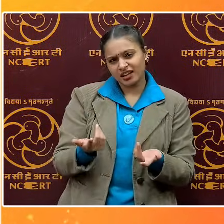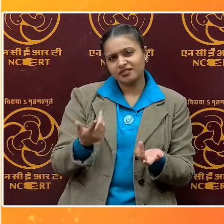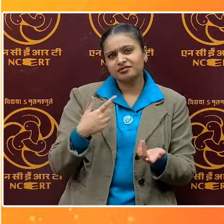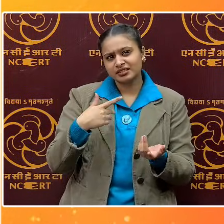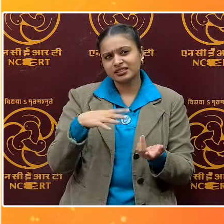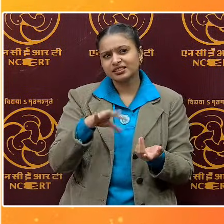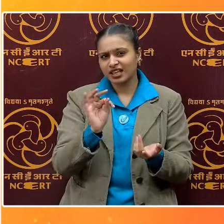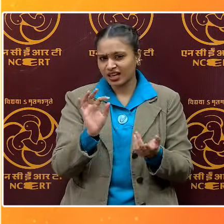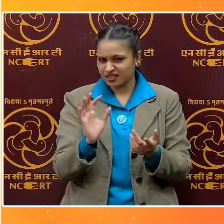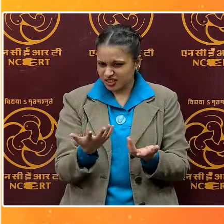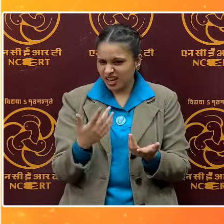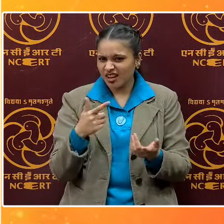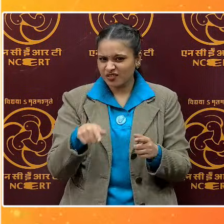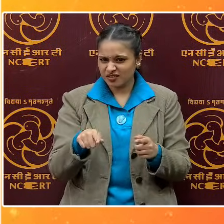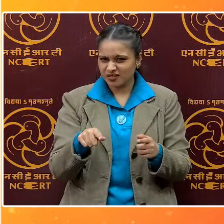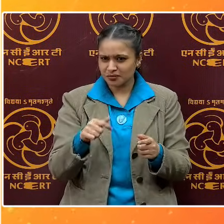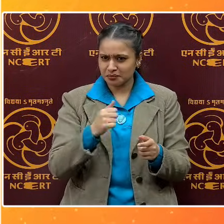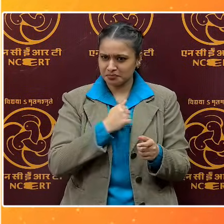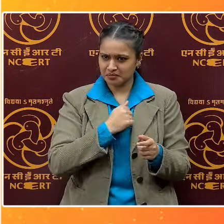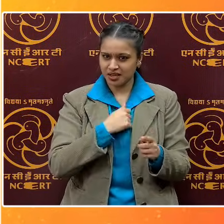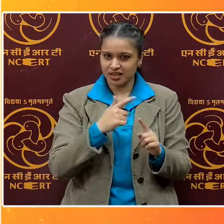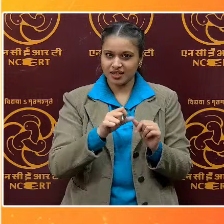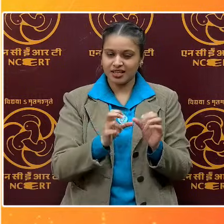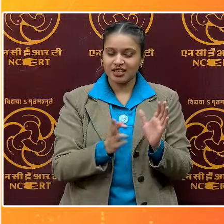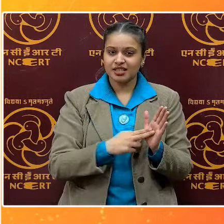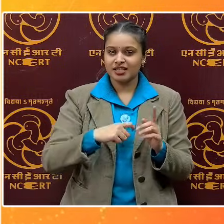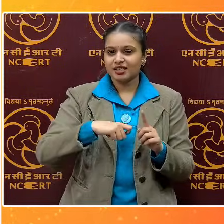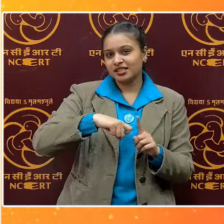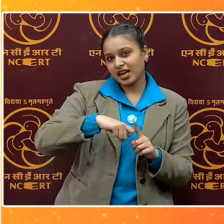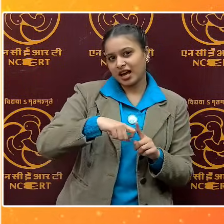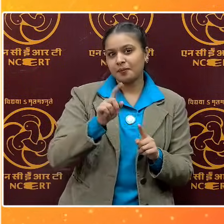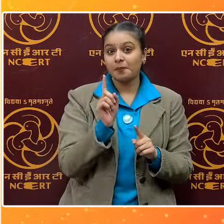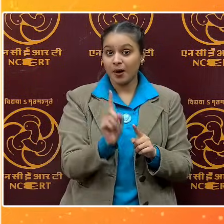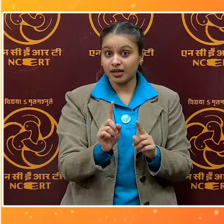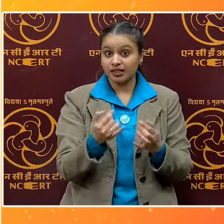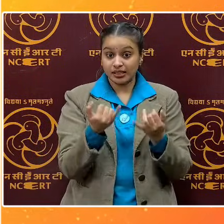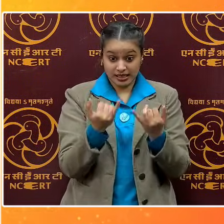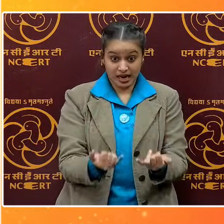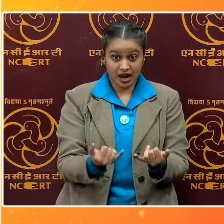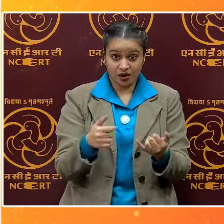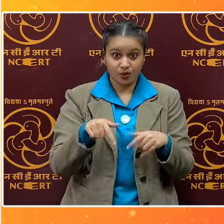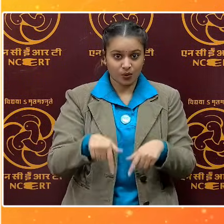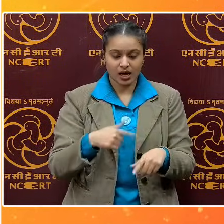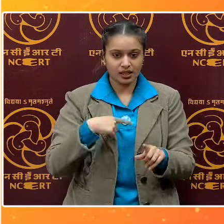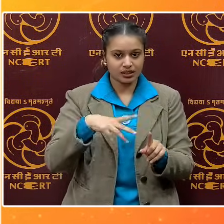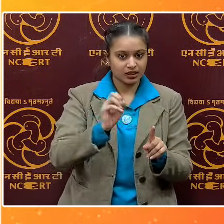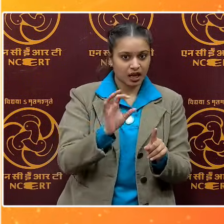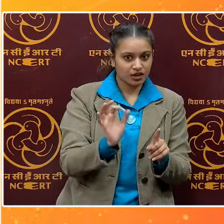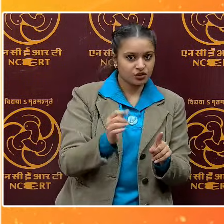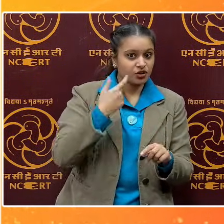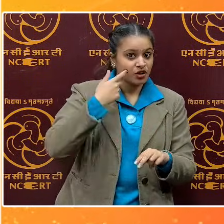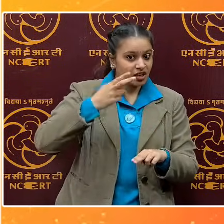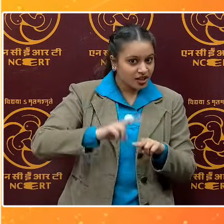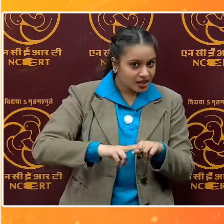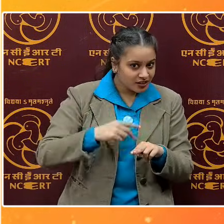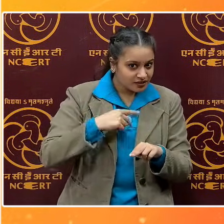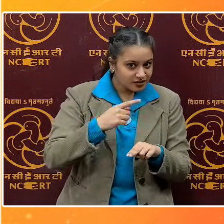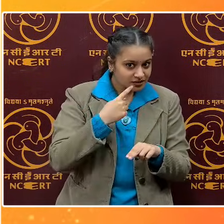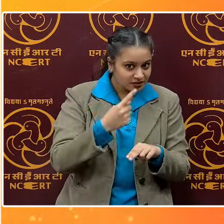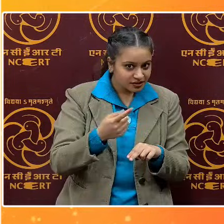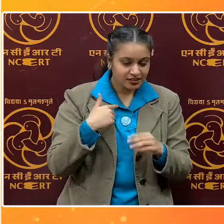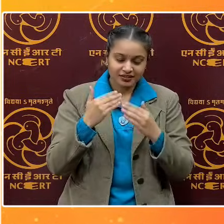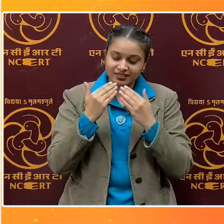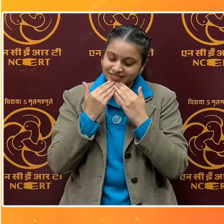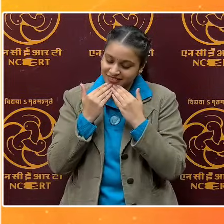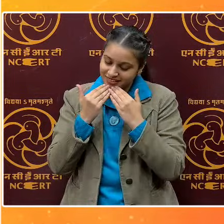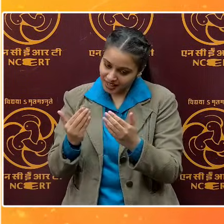figure out what exactly I want my water tank like. But right now I don't have to figure out anything when it comes to saying Thanks to you. Thank